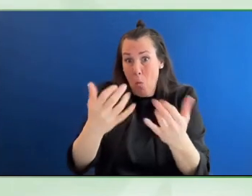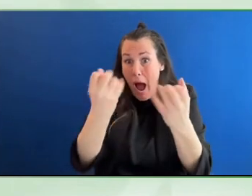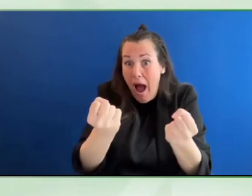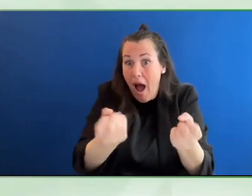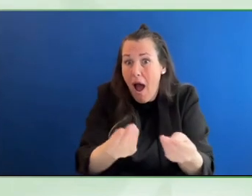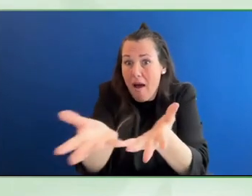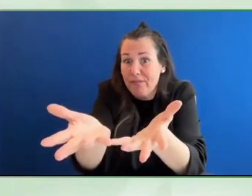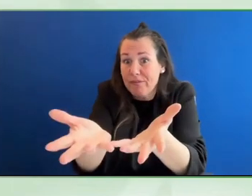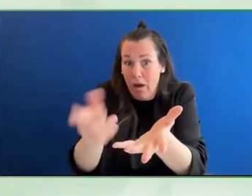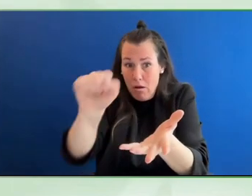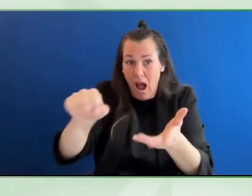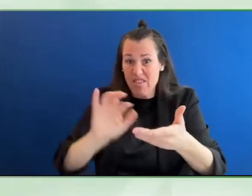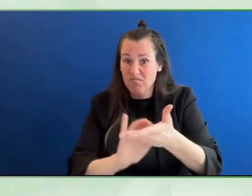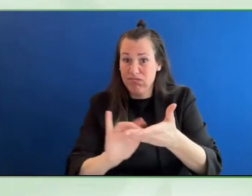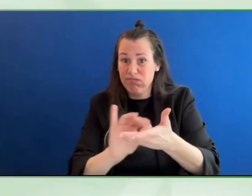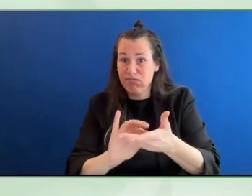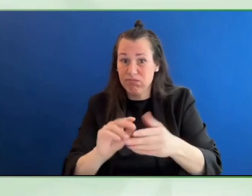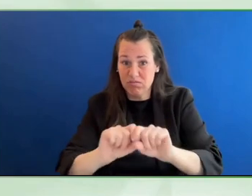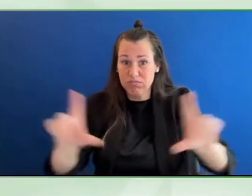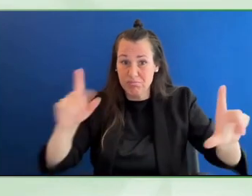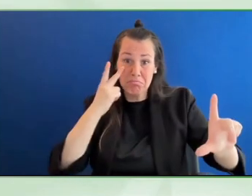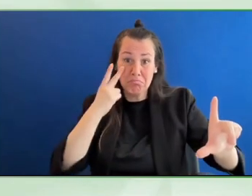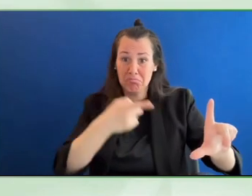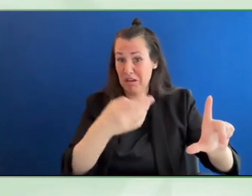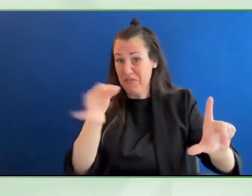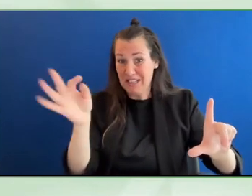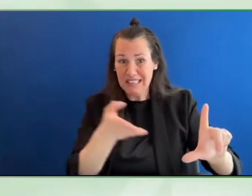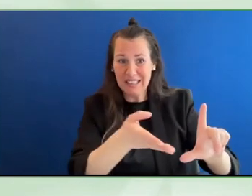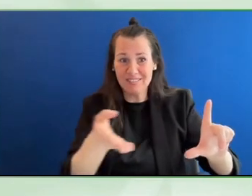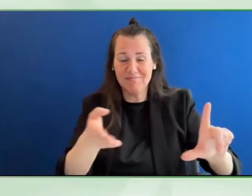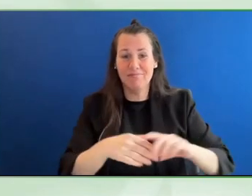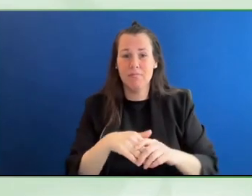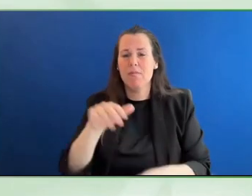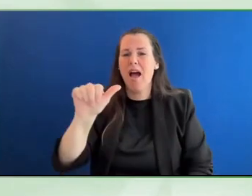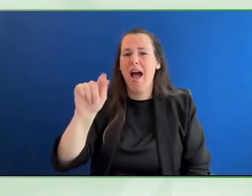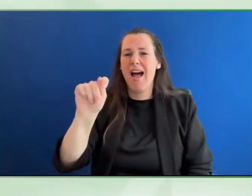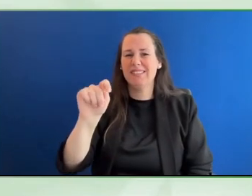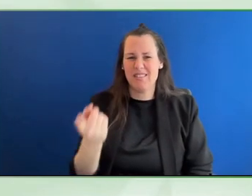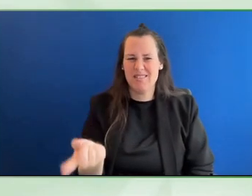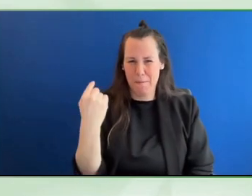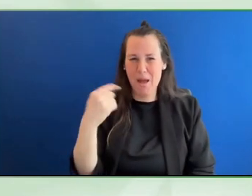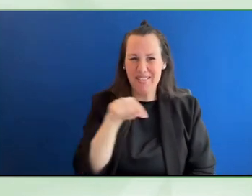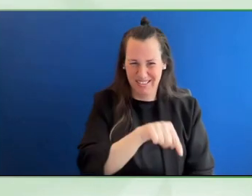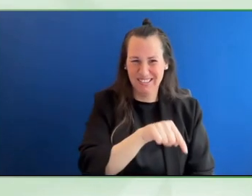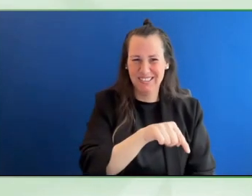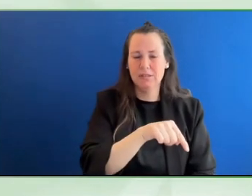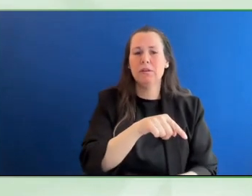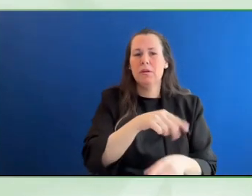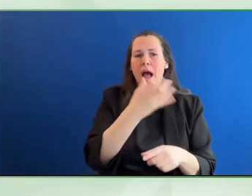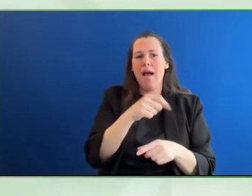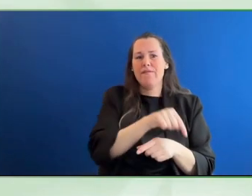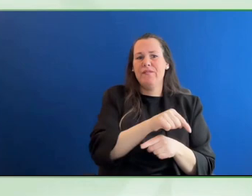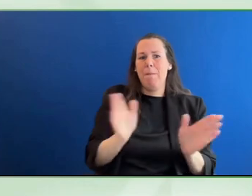we can work with you to explore that for your location. Okay, wonderful. So you're looking